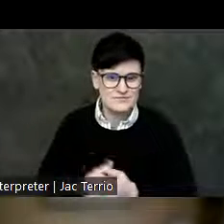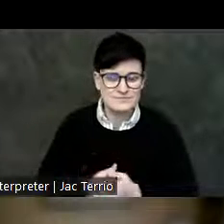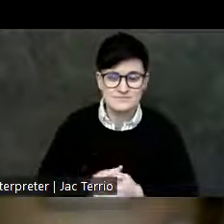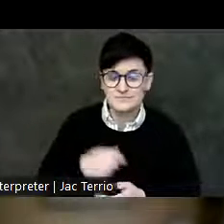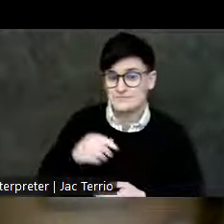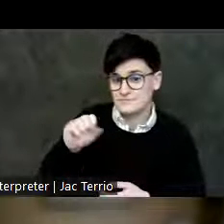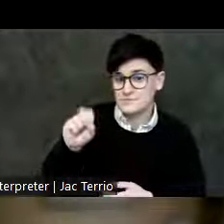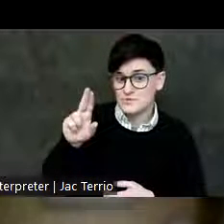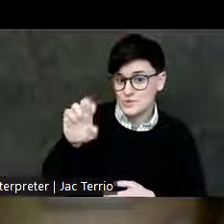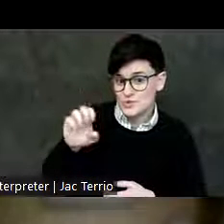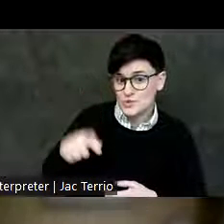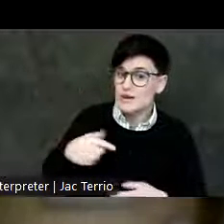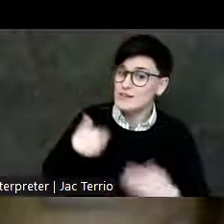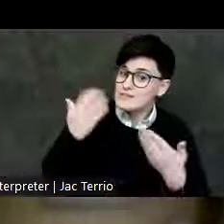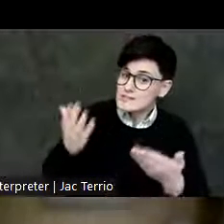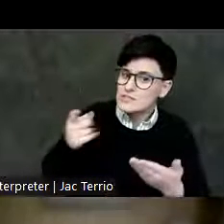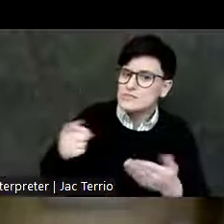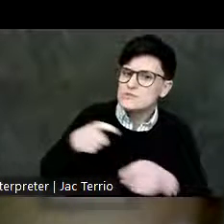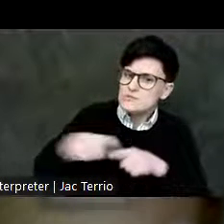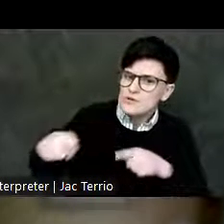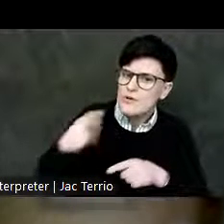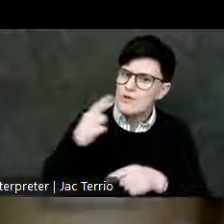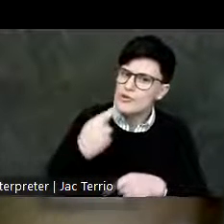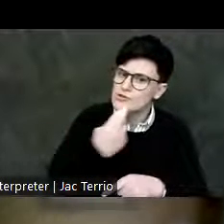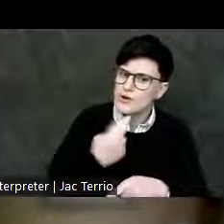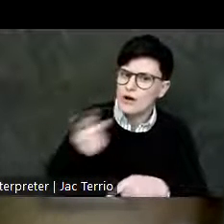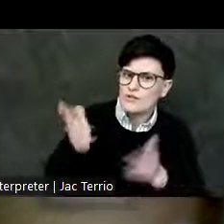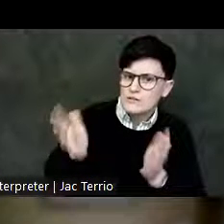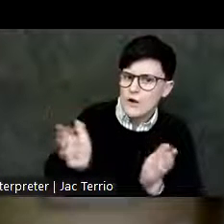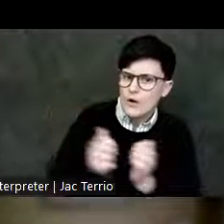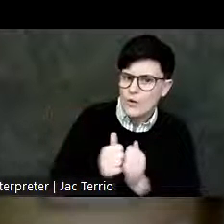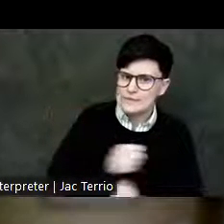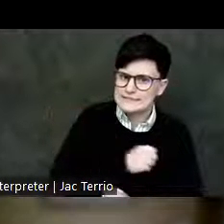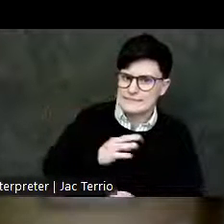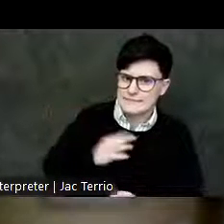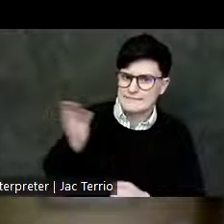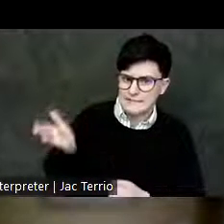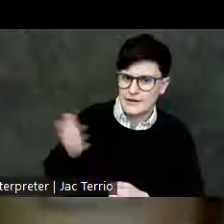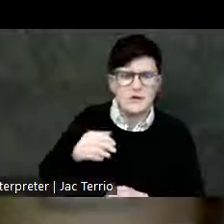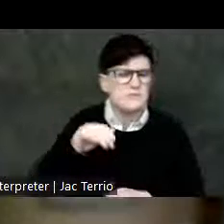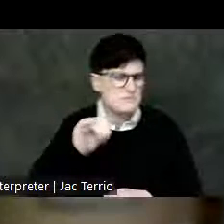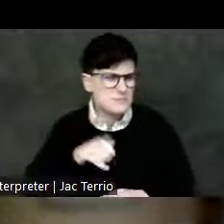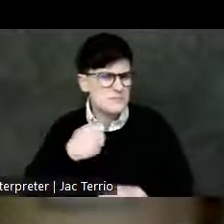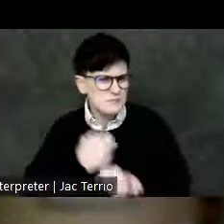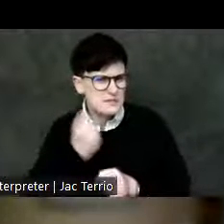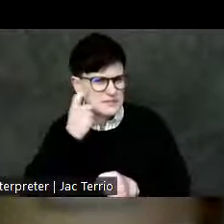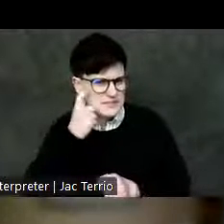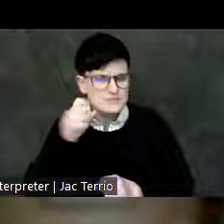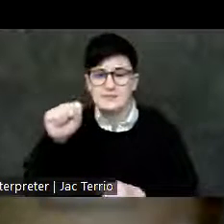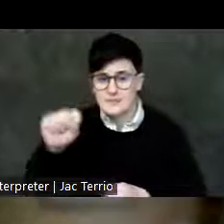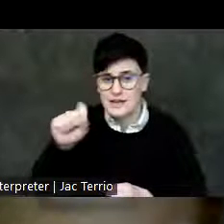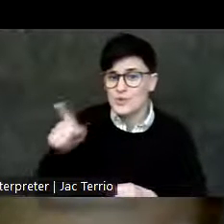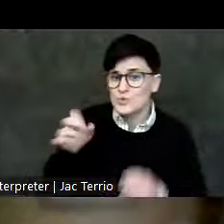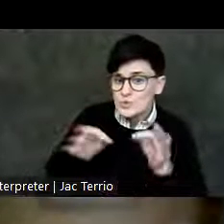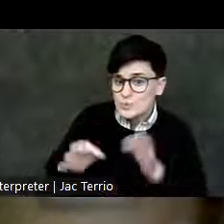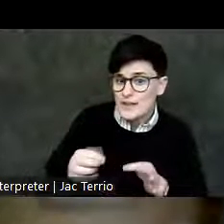My suggestion would be to call the restaurant and talk to the staff. Okay, that makes And sense. and explain, you know, I have a wheelchair this size.